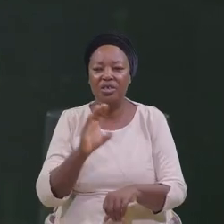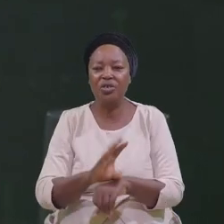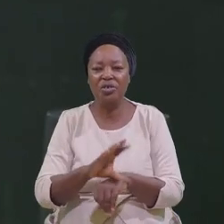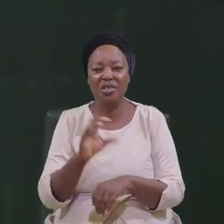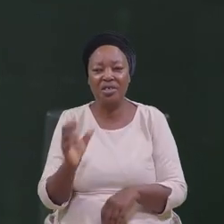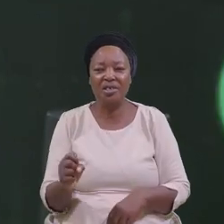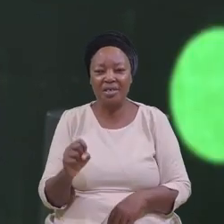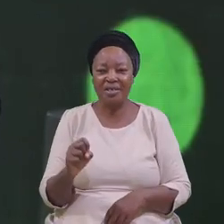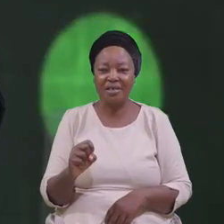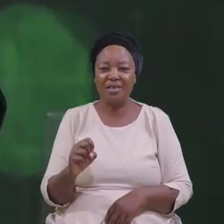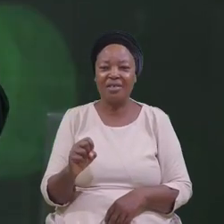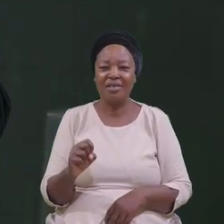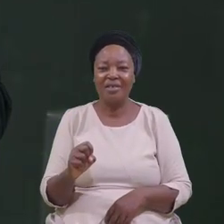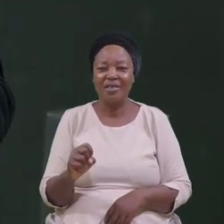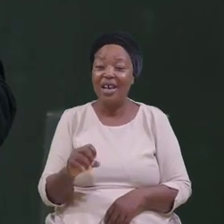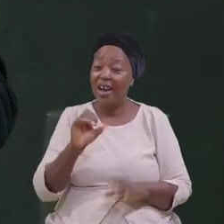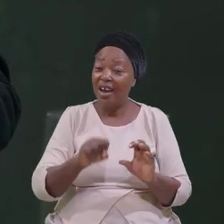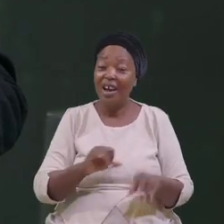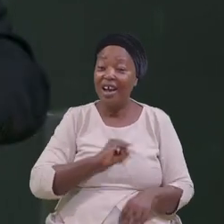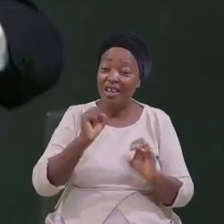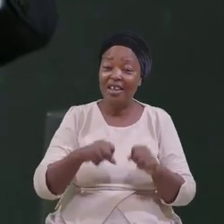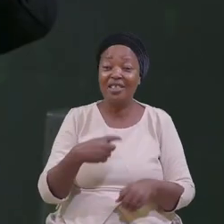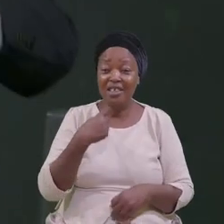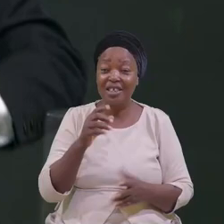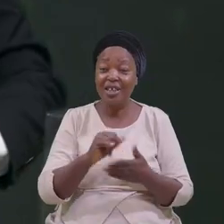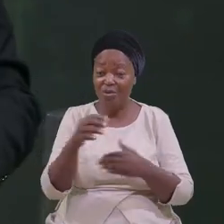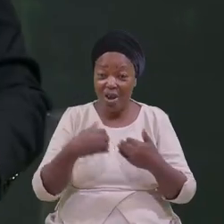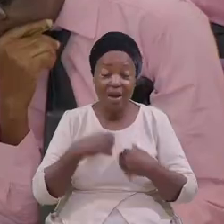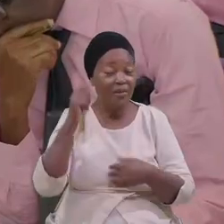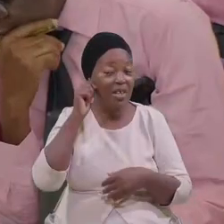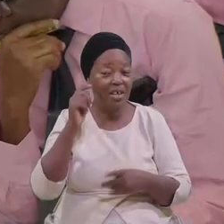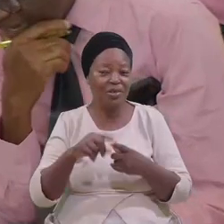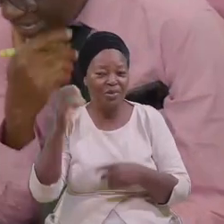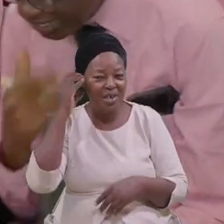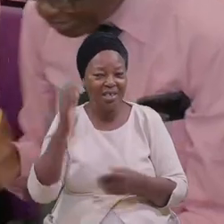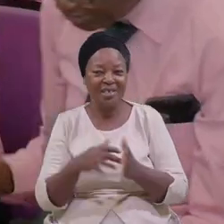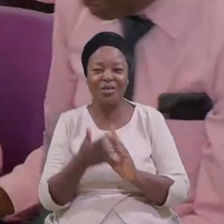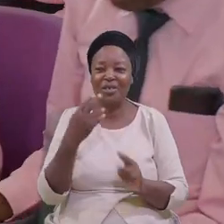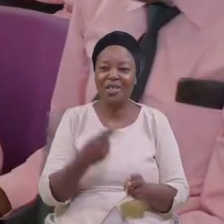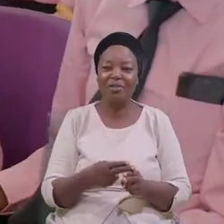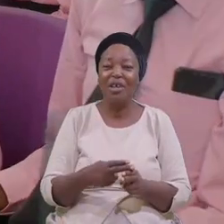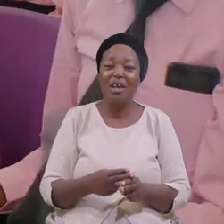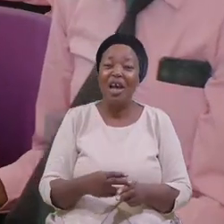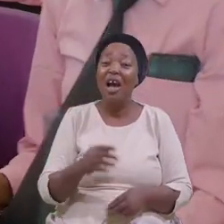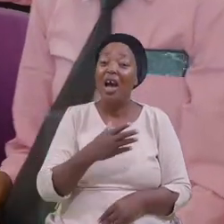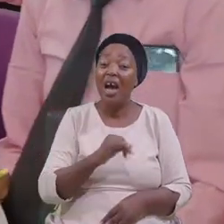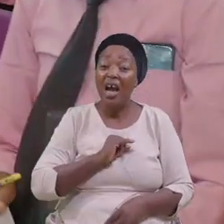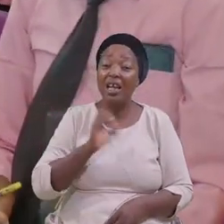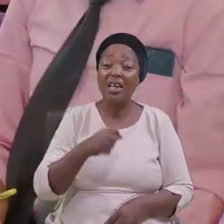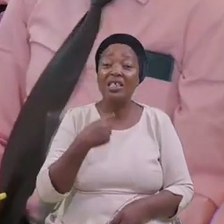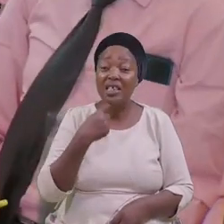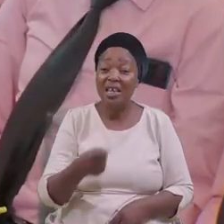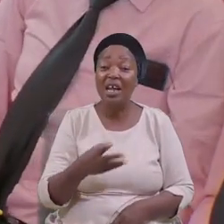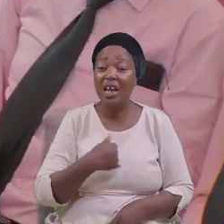churches. I can tell you have ears to hear. I can tell you